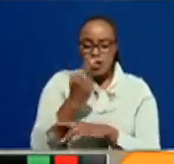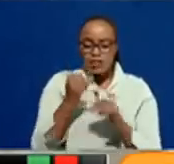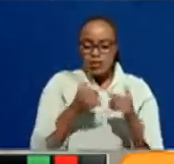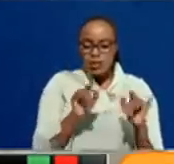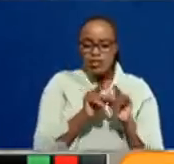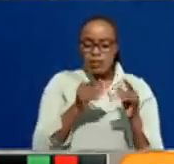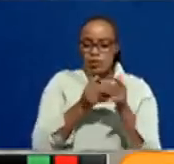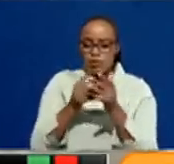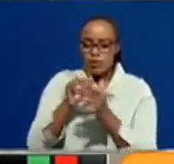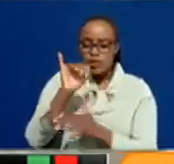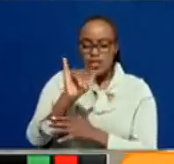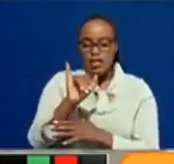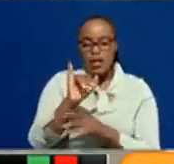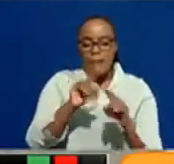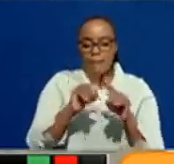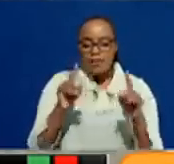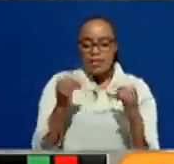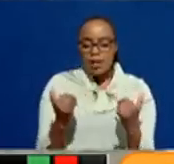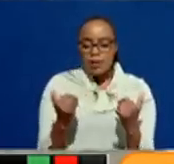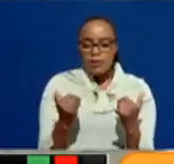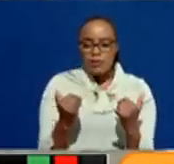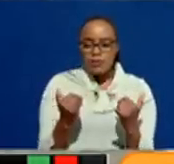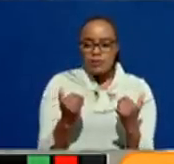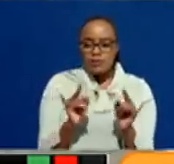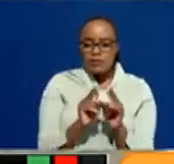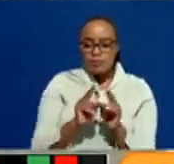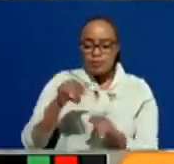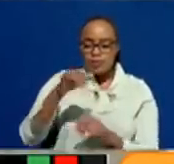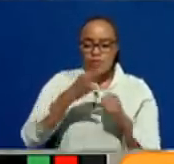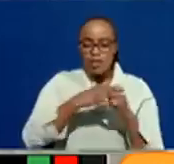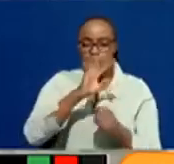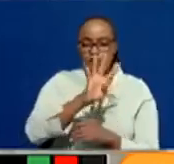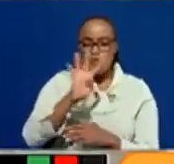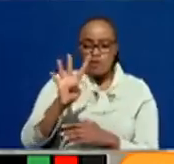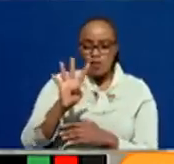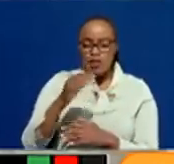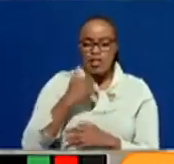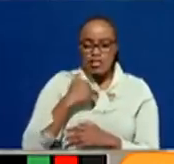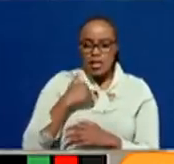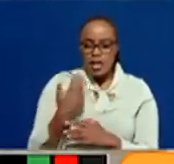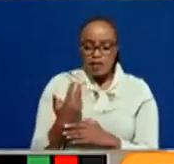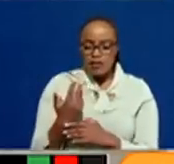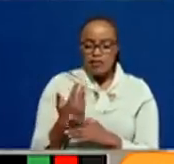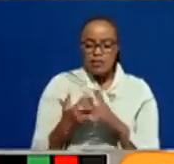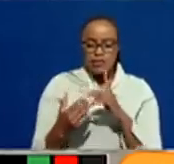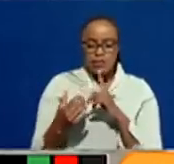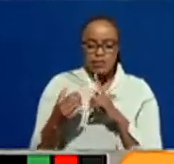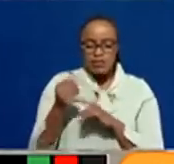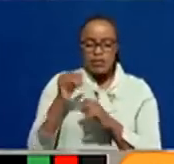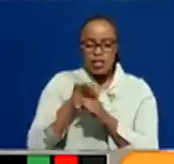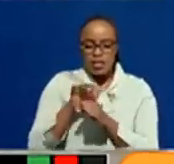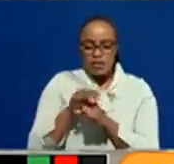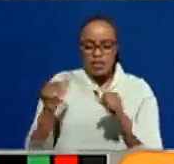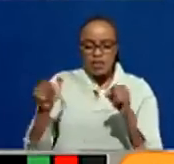to implement it. Now, the faults and the flaws of 844 did not really, in the first instance, warrant a